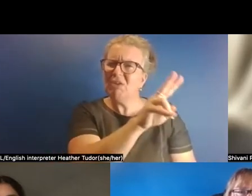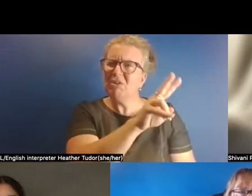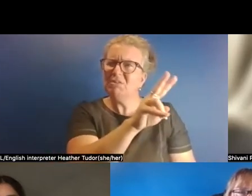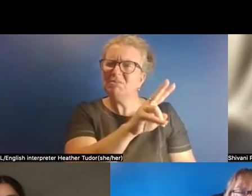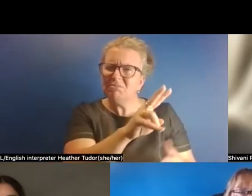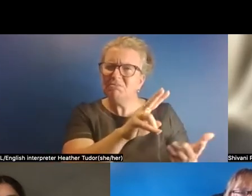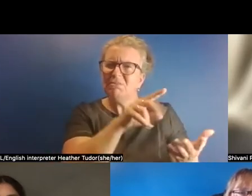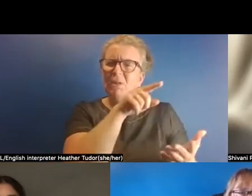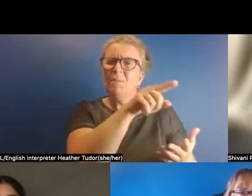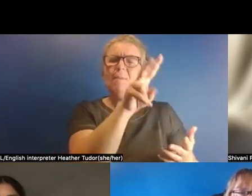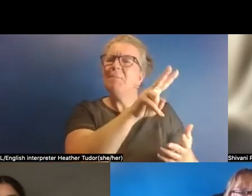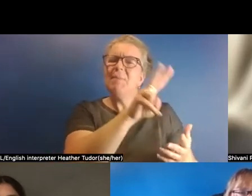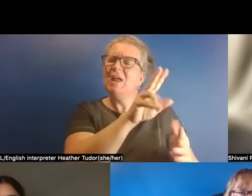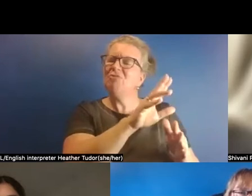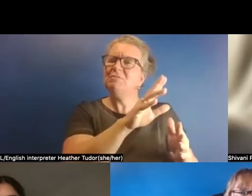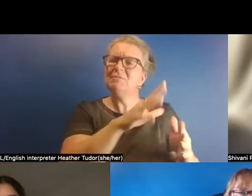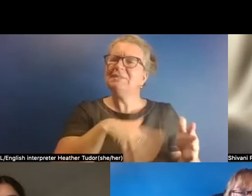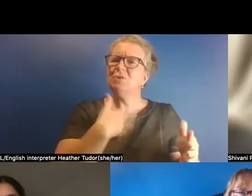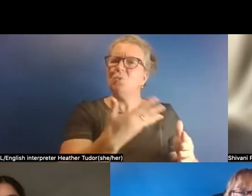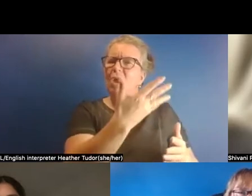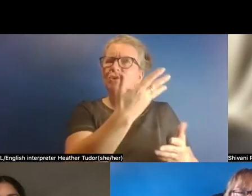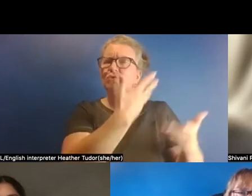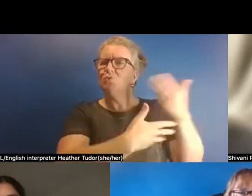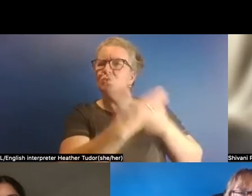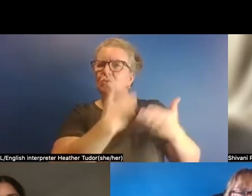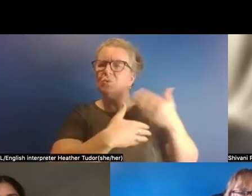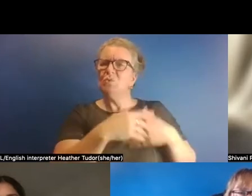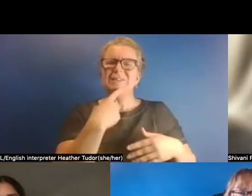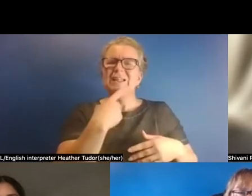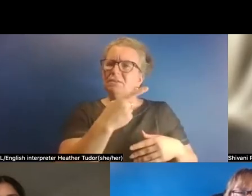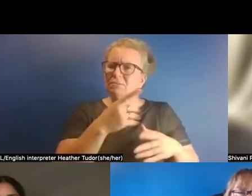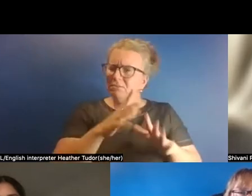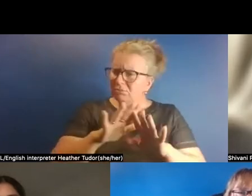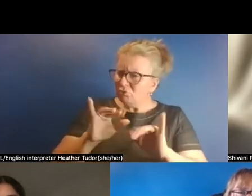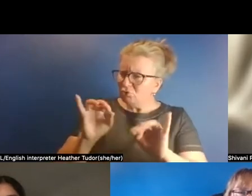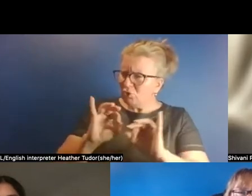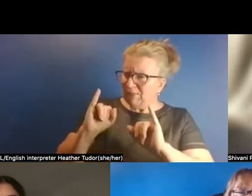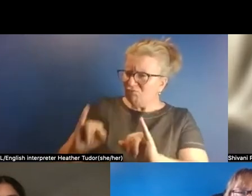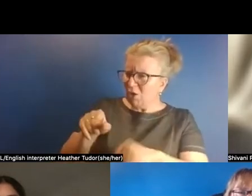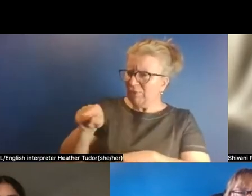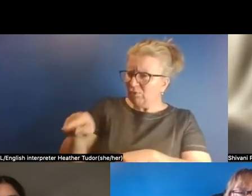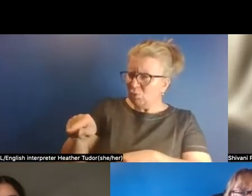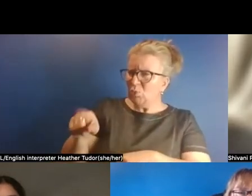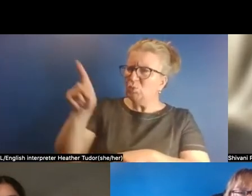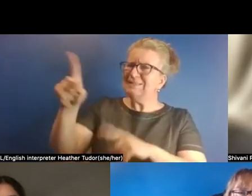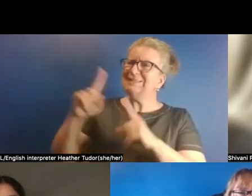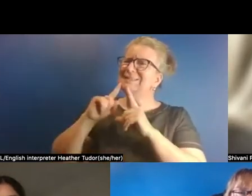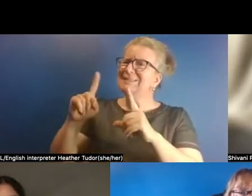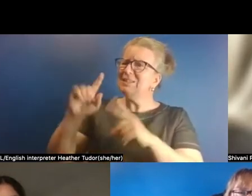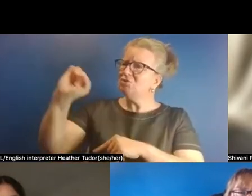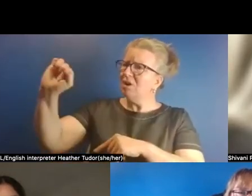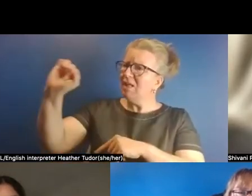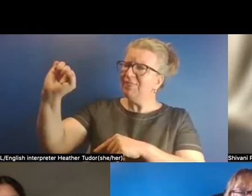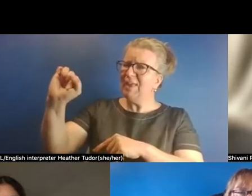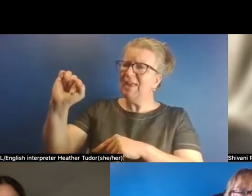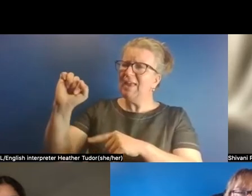you. This is the mentality and the teachings of the like, of course, at that age they wouldn't explain